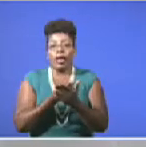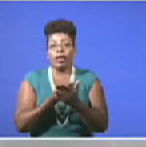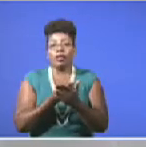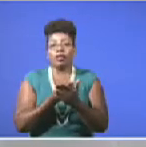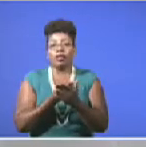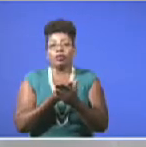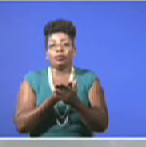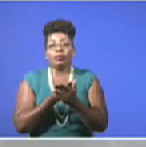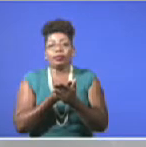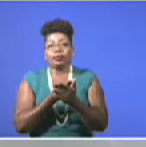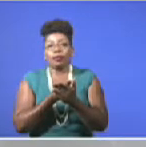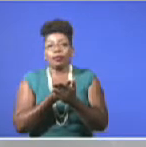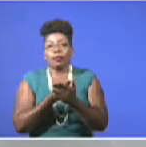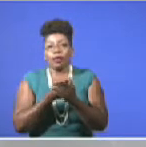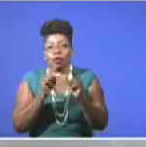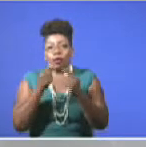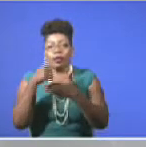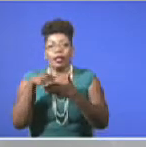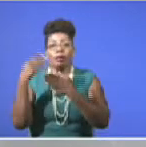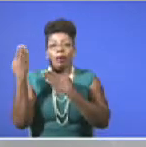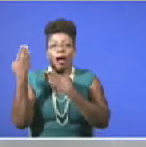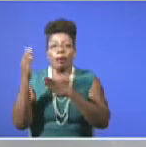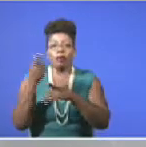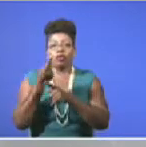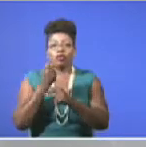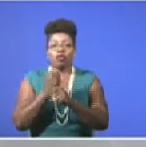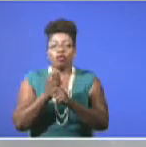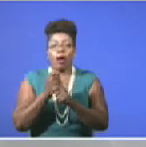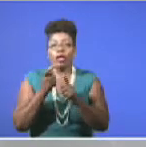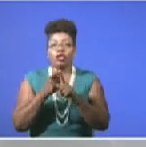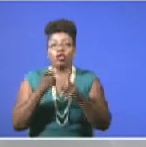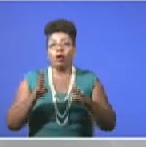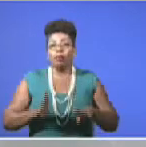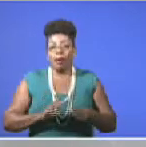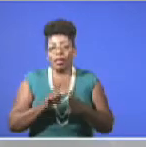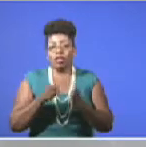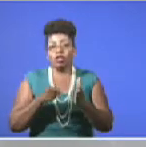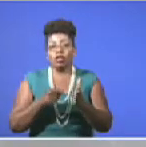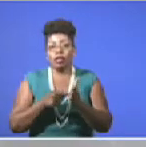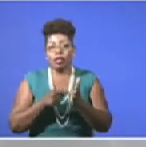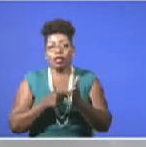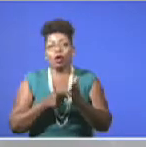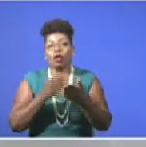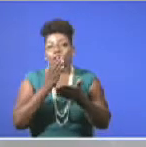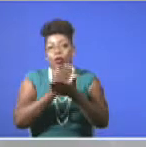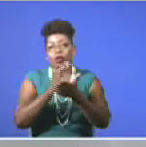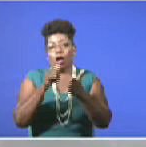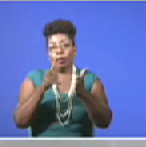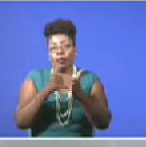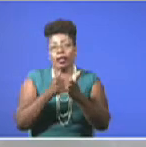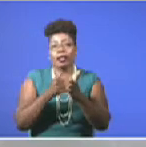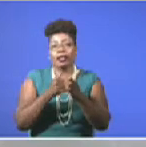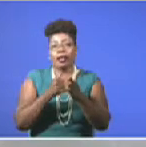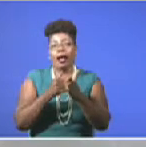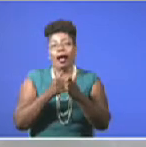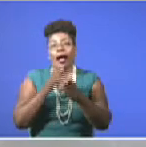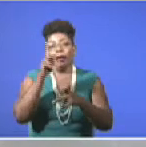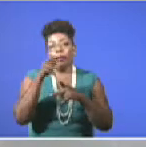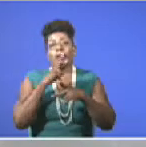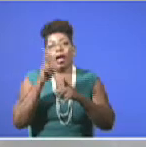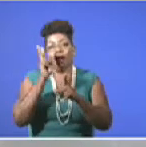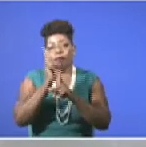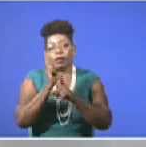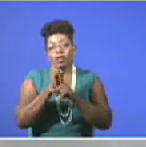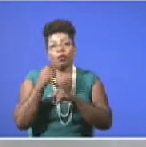money agencies throughout New Providence to try to manage this, because people are falling victims and they're very concerned about